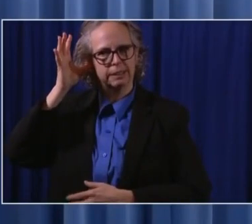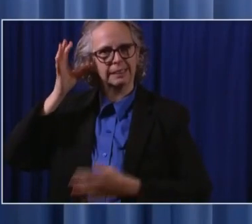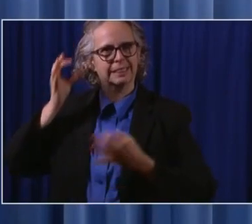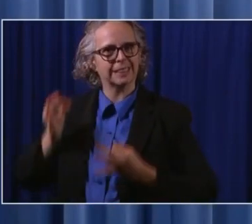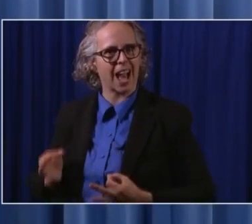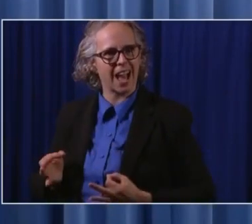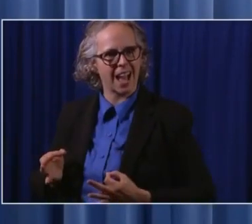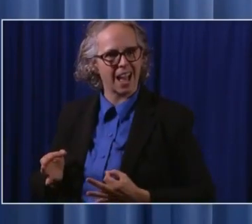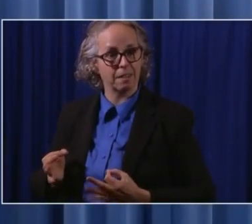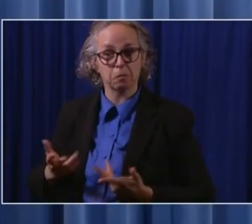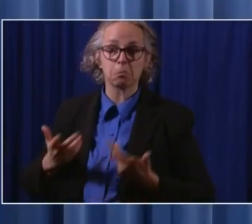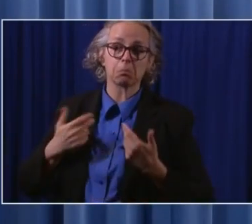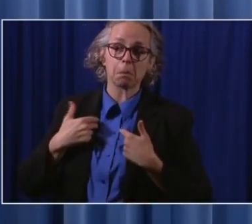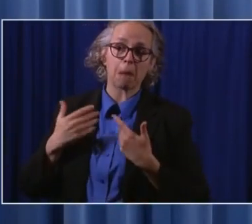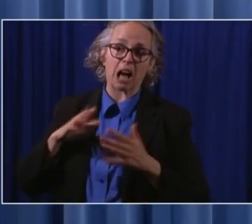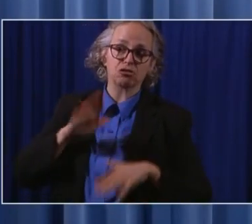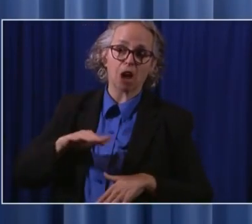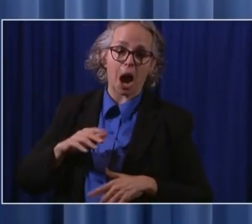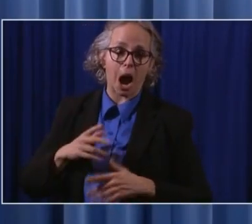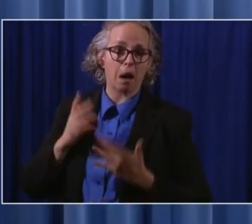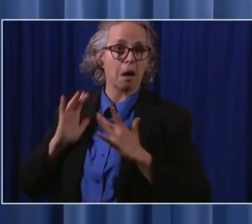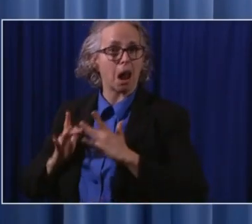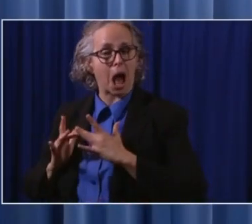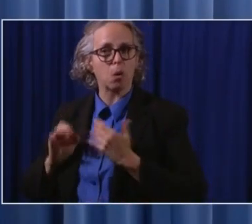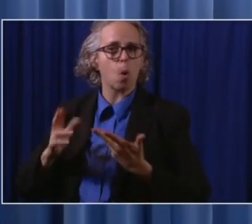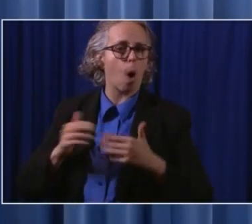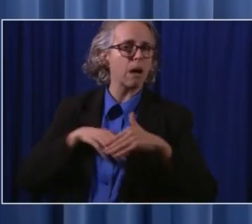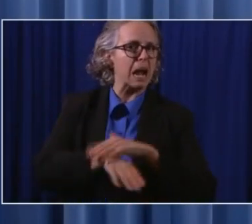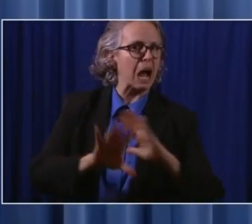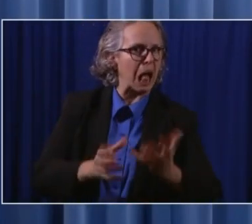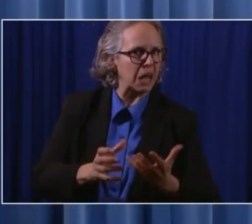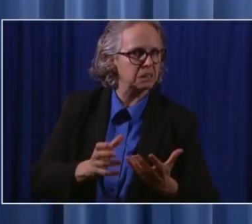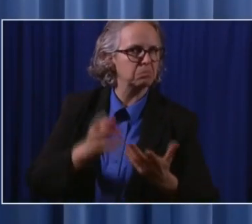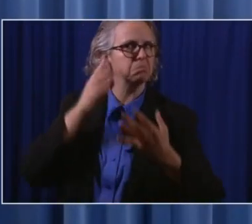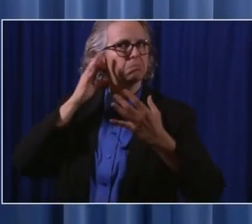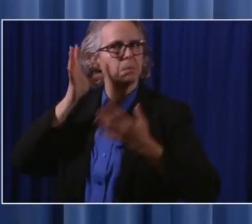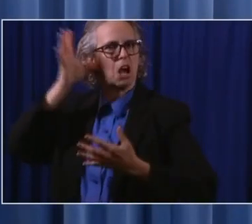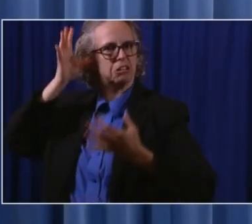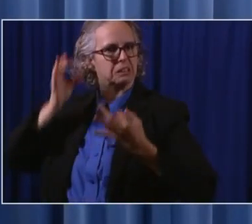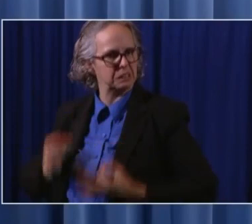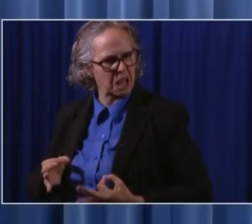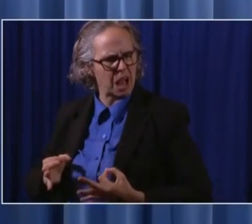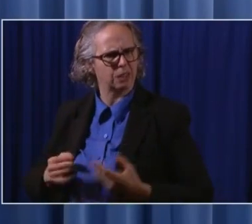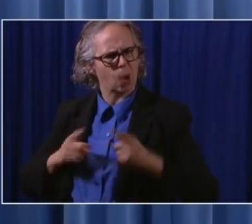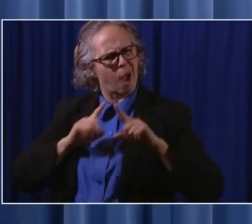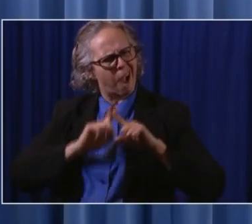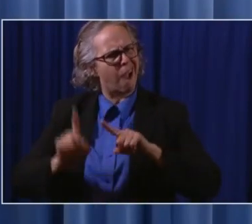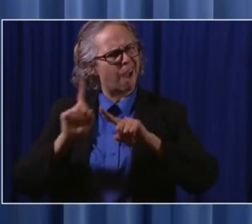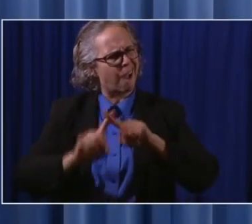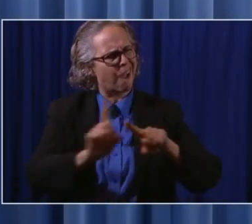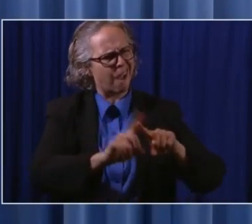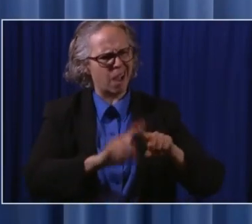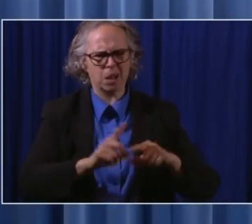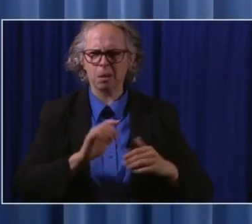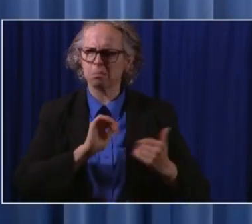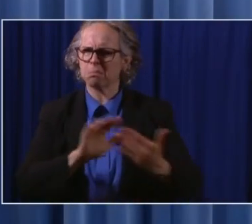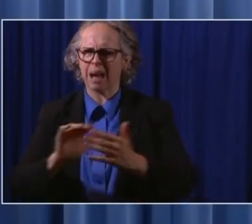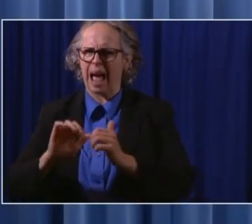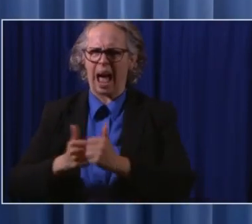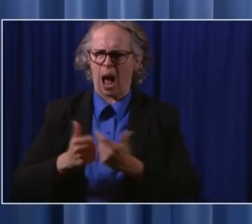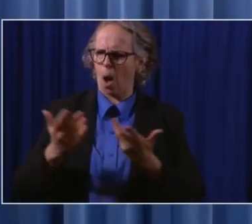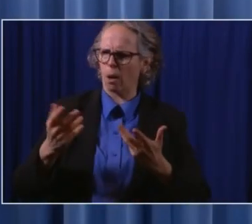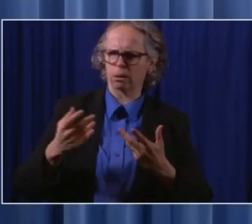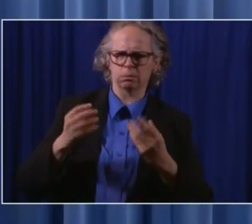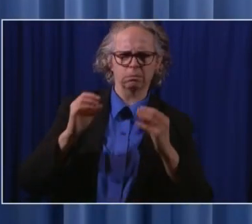do in person. Others have split it in different ways. I know that some